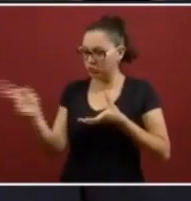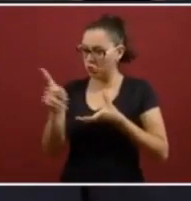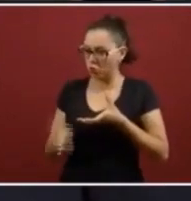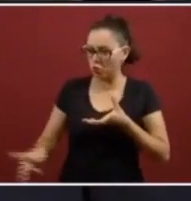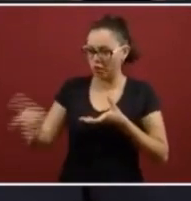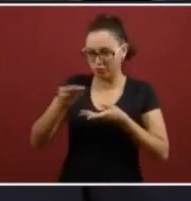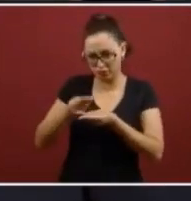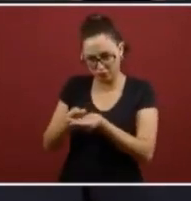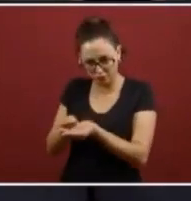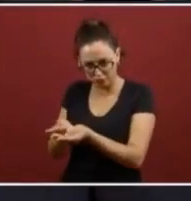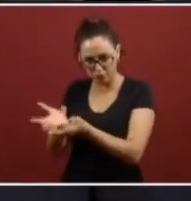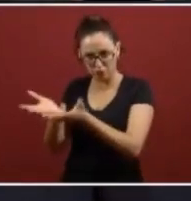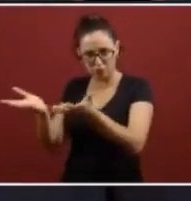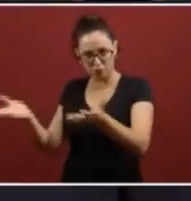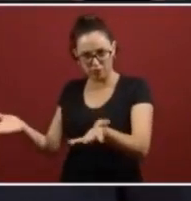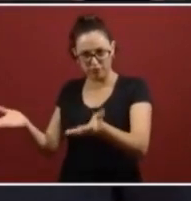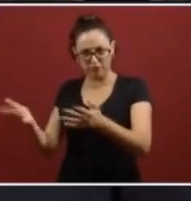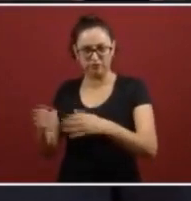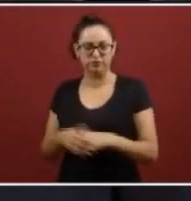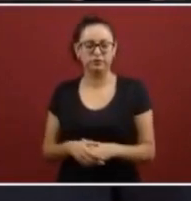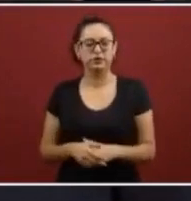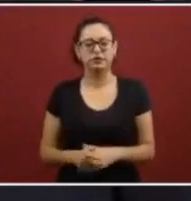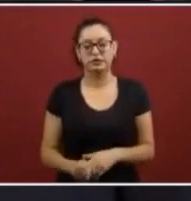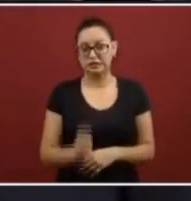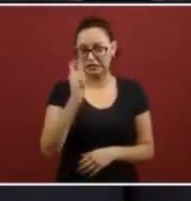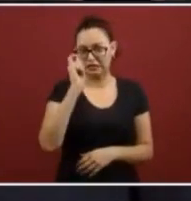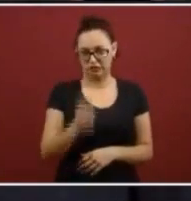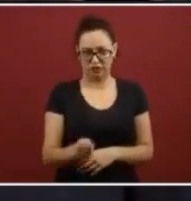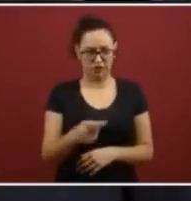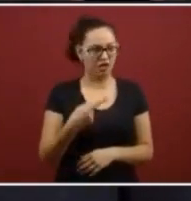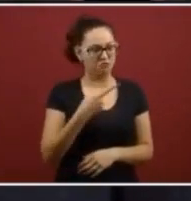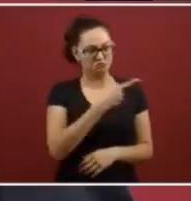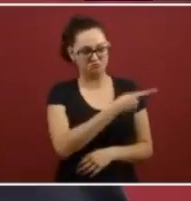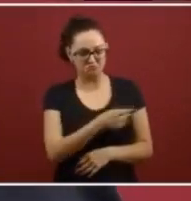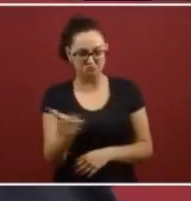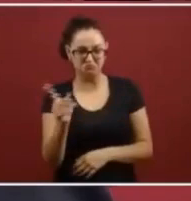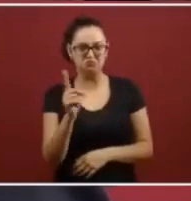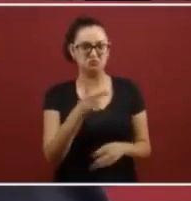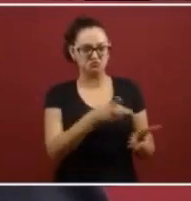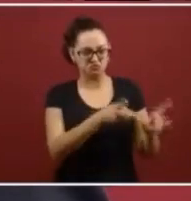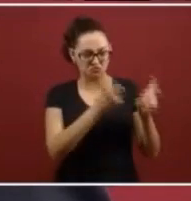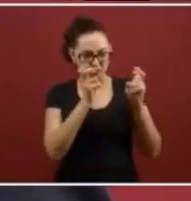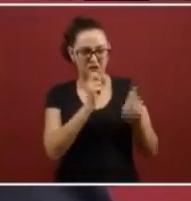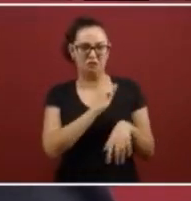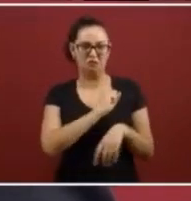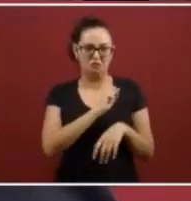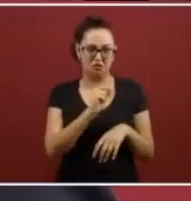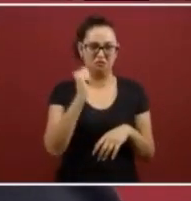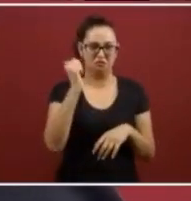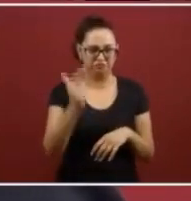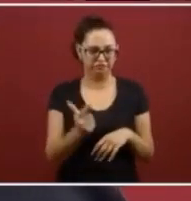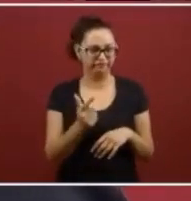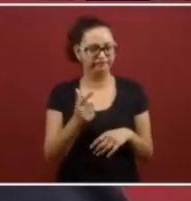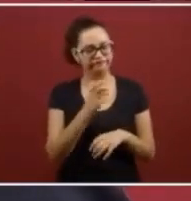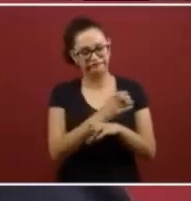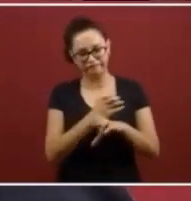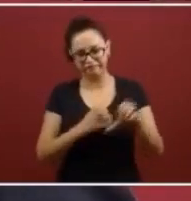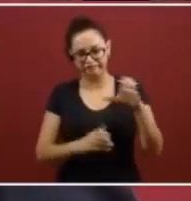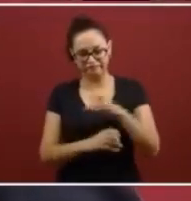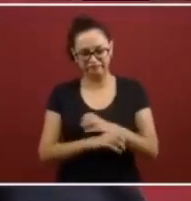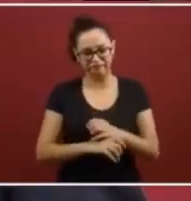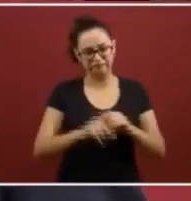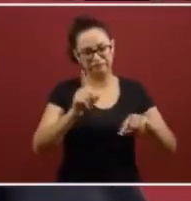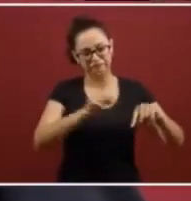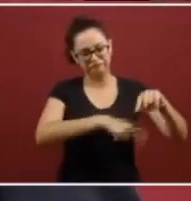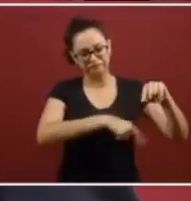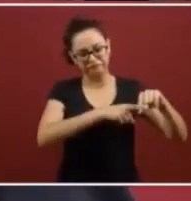or ill-gotten se le va a gains entregar that are a las confiscated. comunidades, They will be refunded to the sobre todo a las